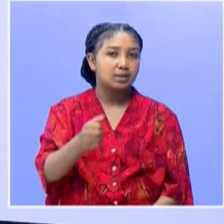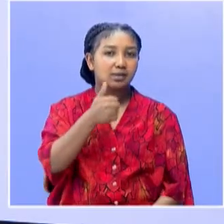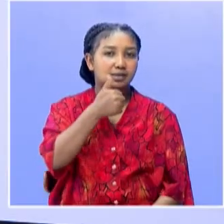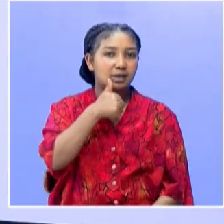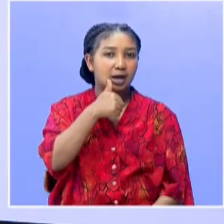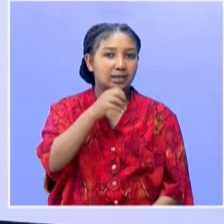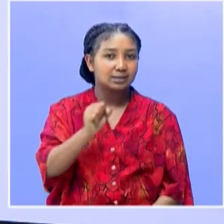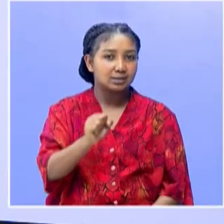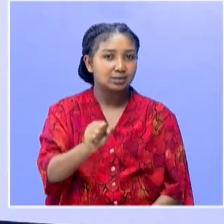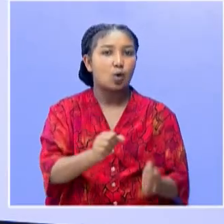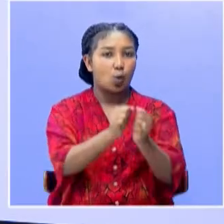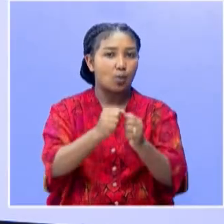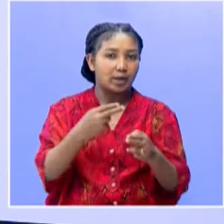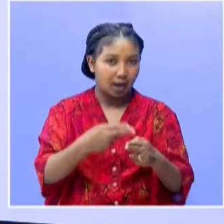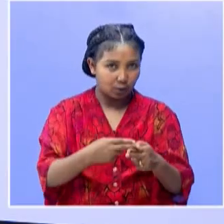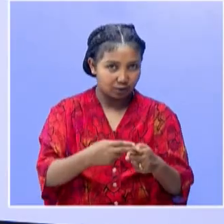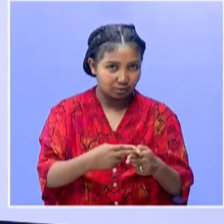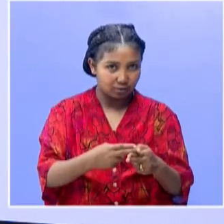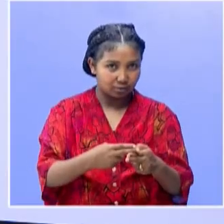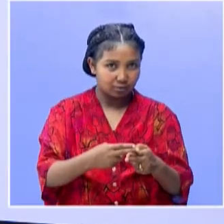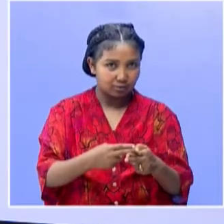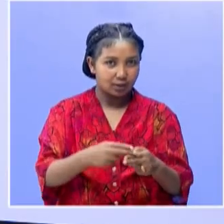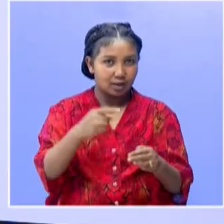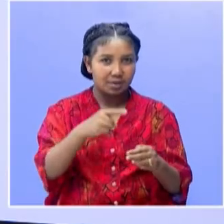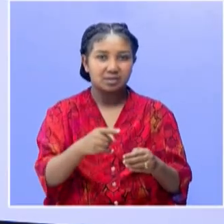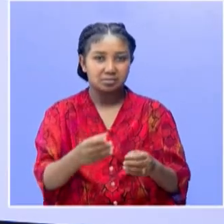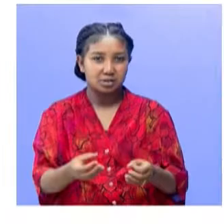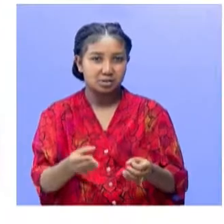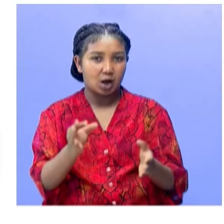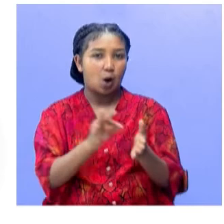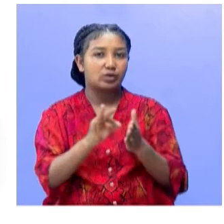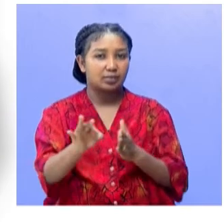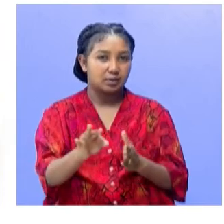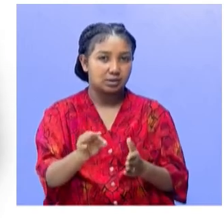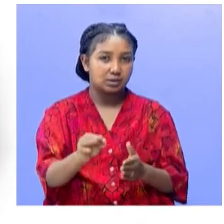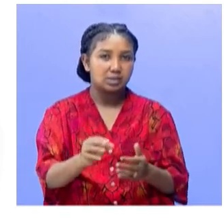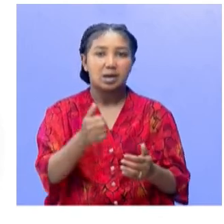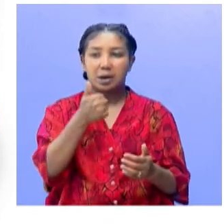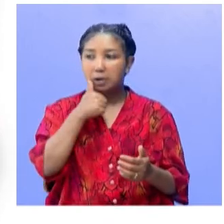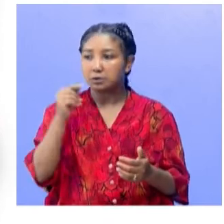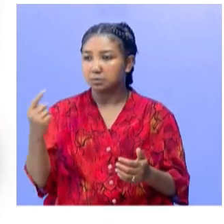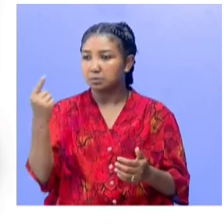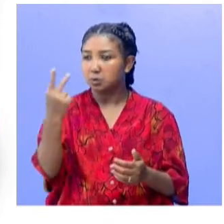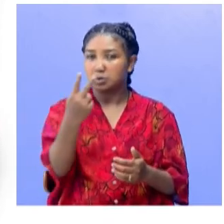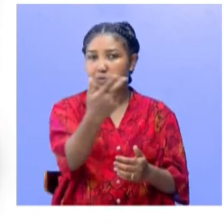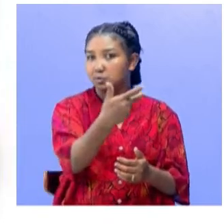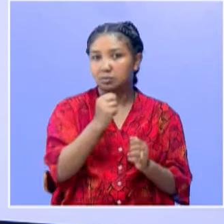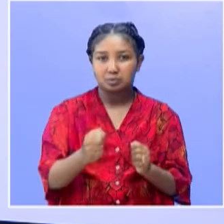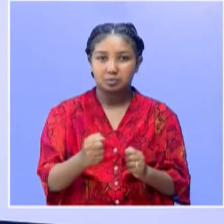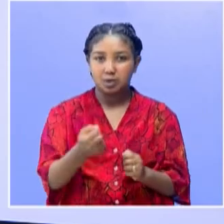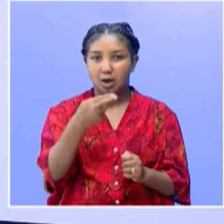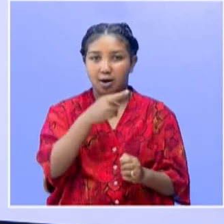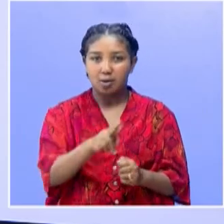Girl is also a common noun. Yes? But it is what? Countable. Girls. Yes?